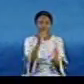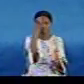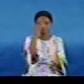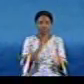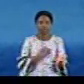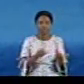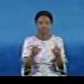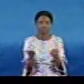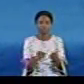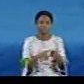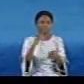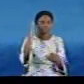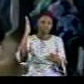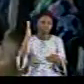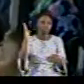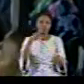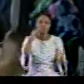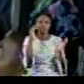hallelujah